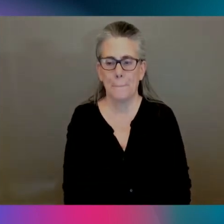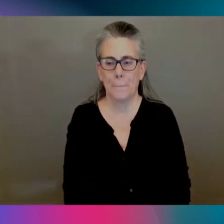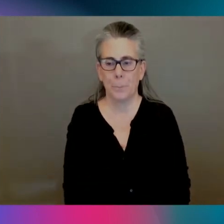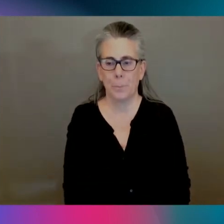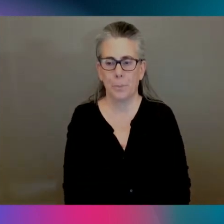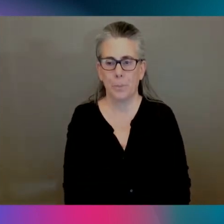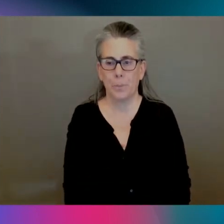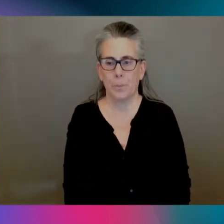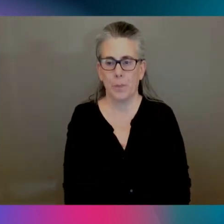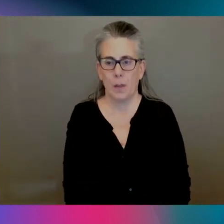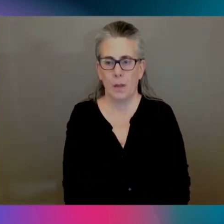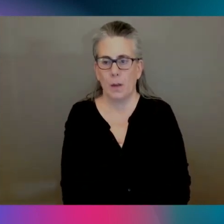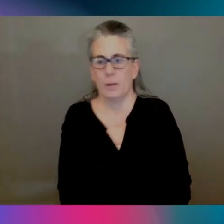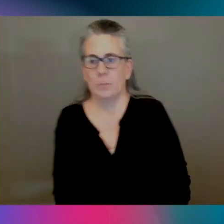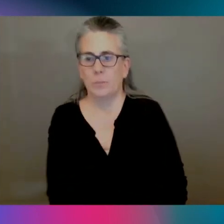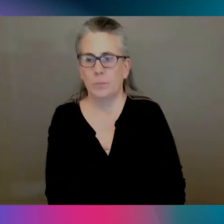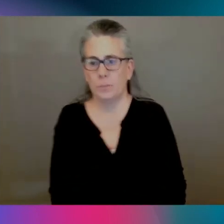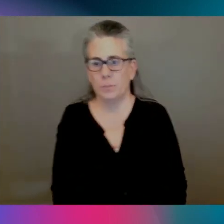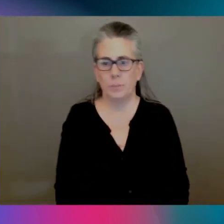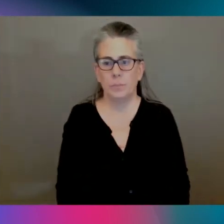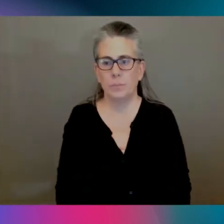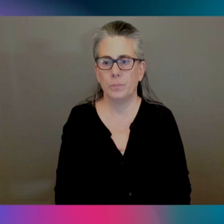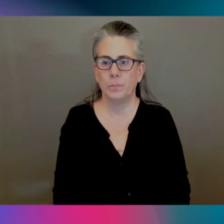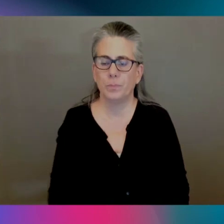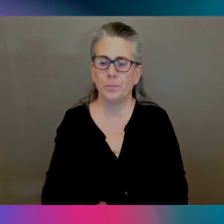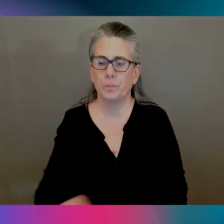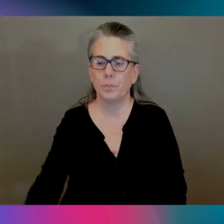My glasses on to do some of this here.